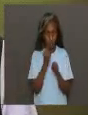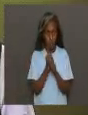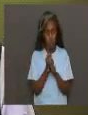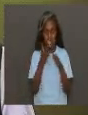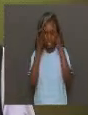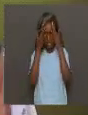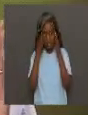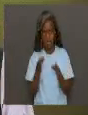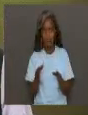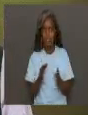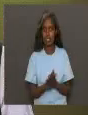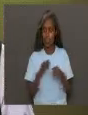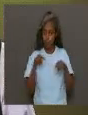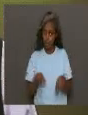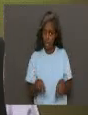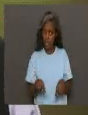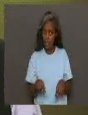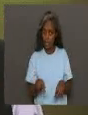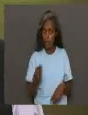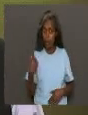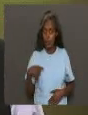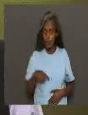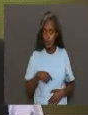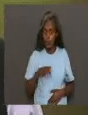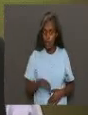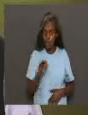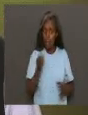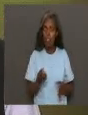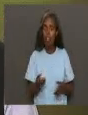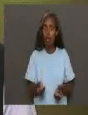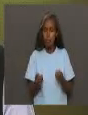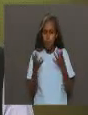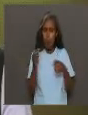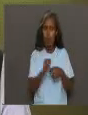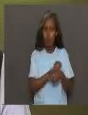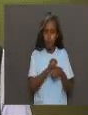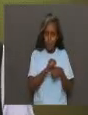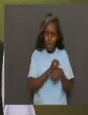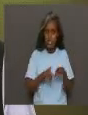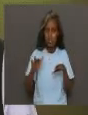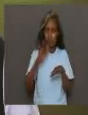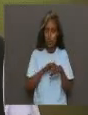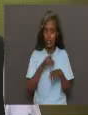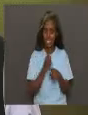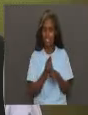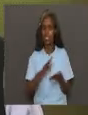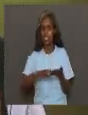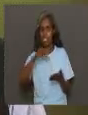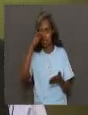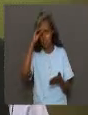determinant. Today, we will get more practice on this tricky